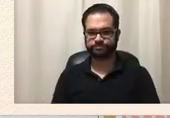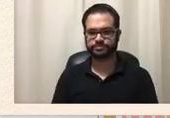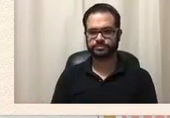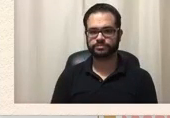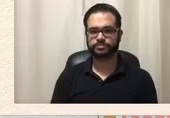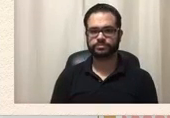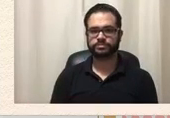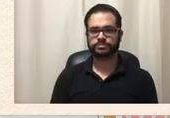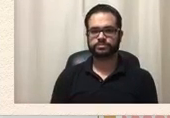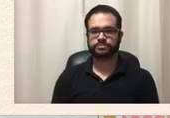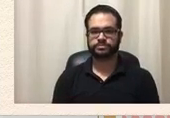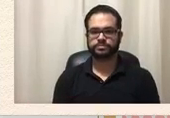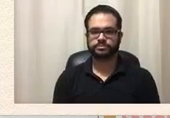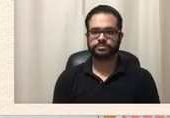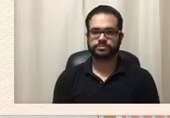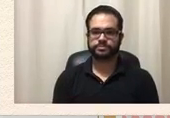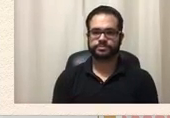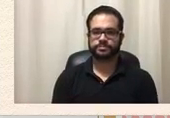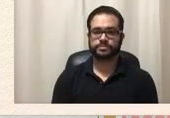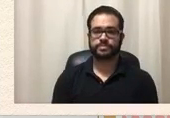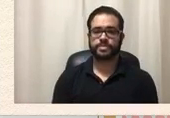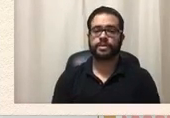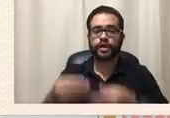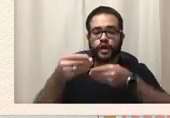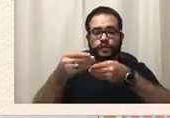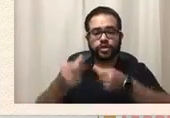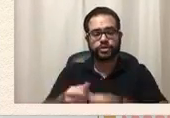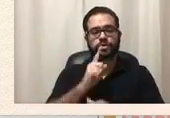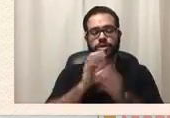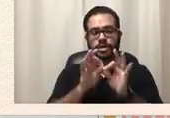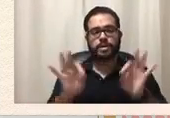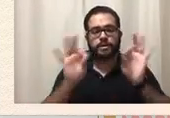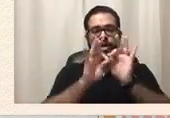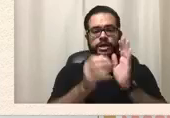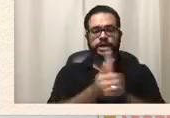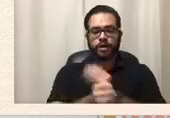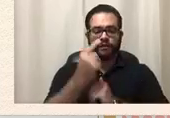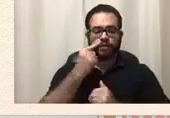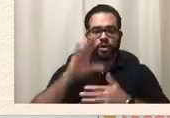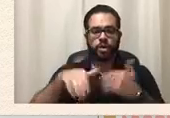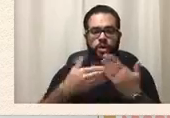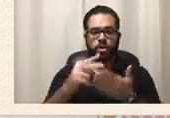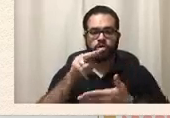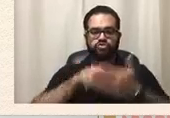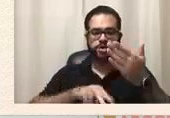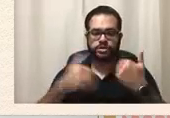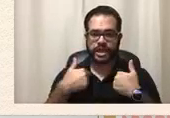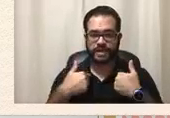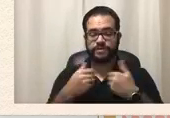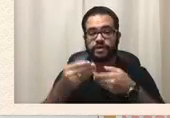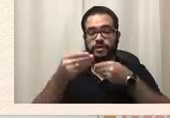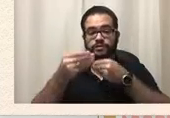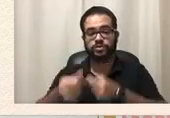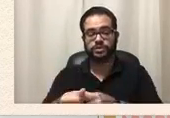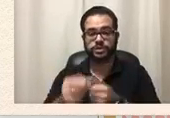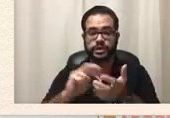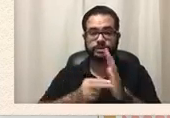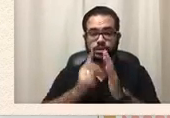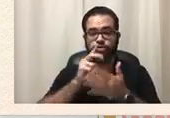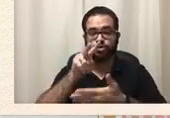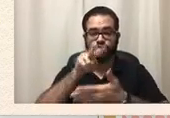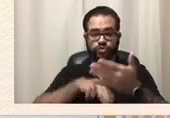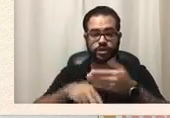Fluency is a very important skill for all readers to have. Fluency is when you read smoothly and it allows you the ability to decode